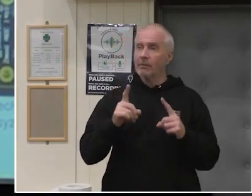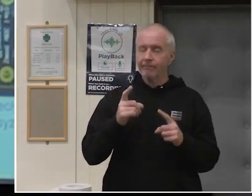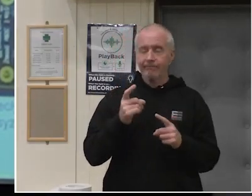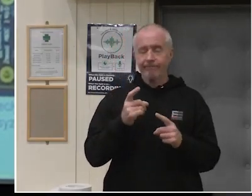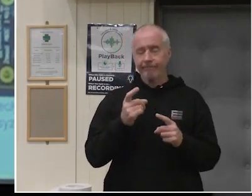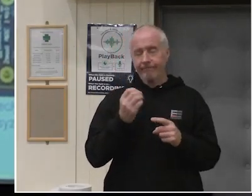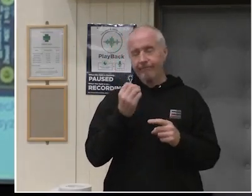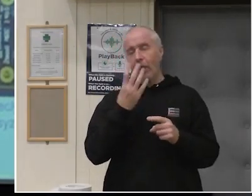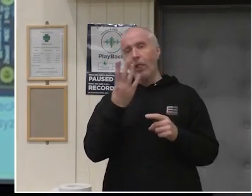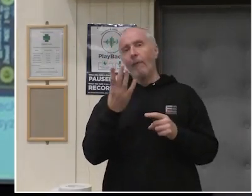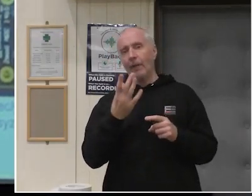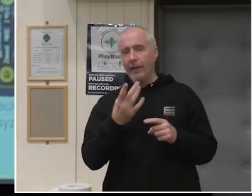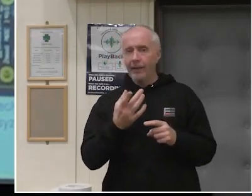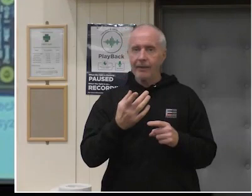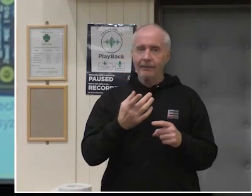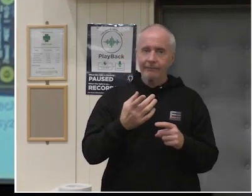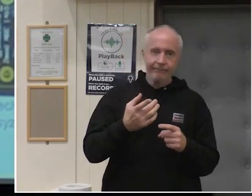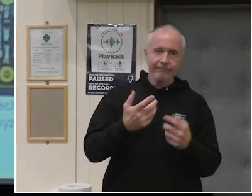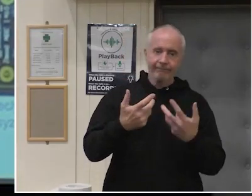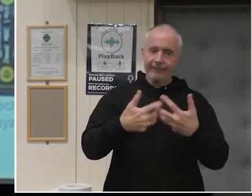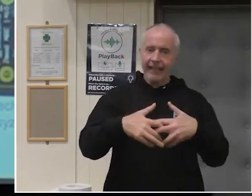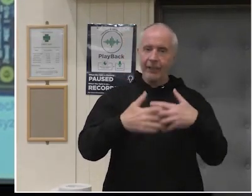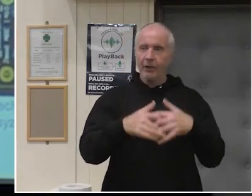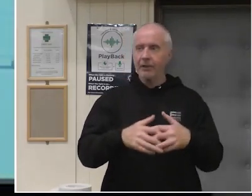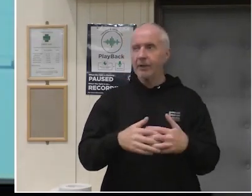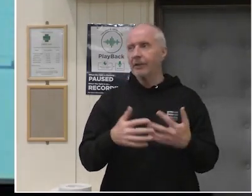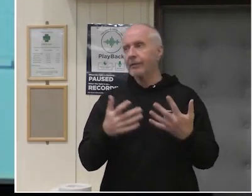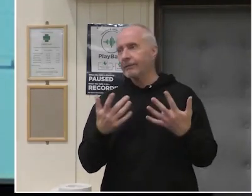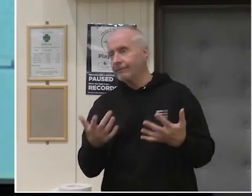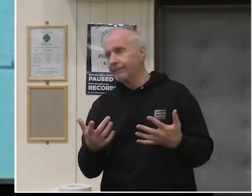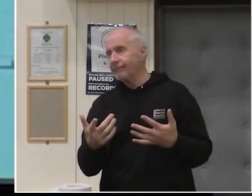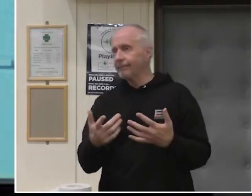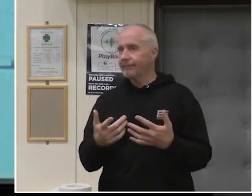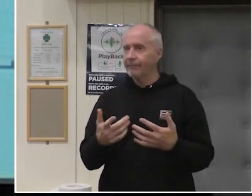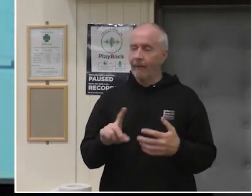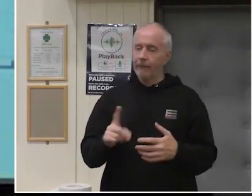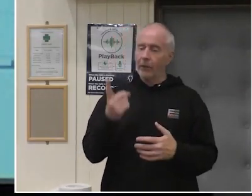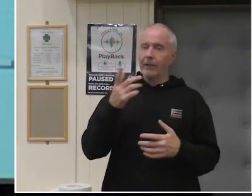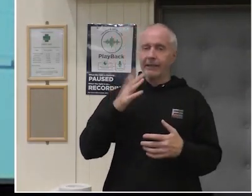that maybe we'll get round to using if we can get the easier ones working.